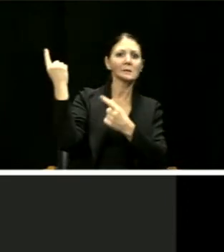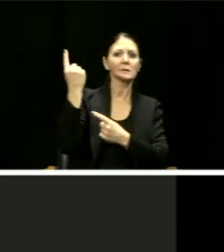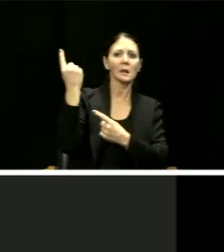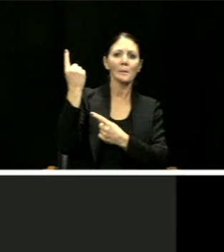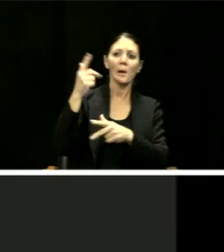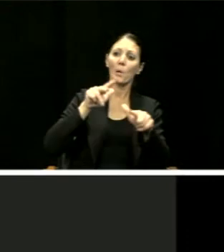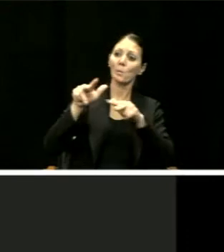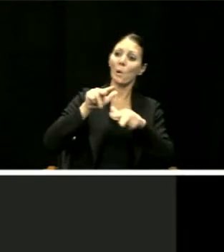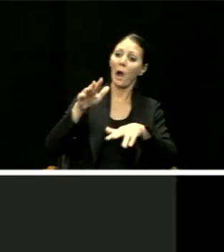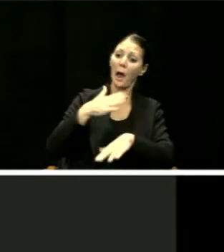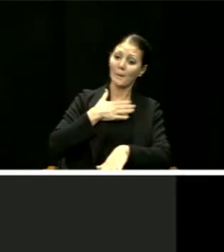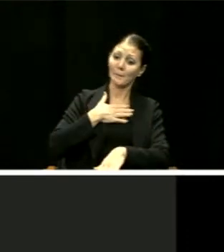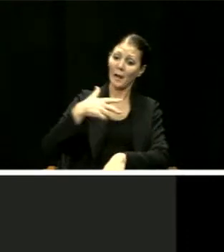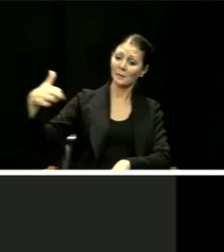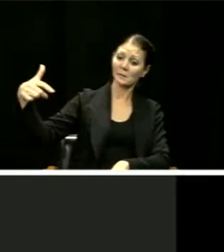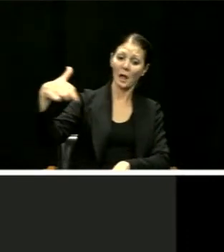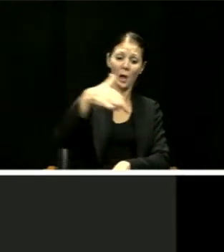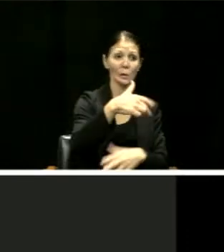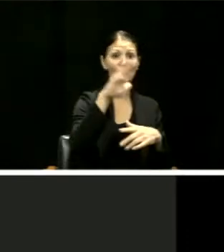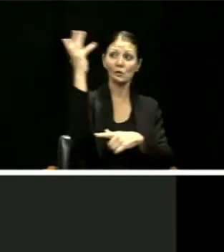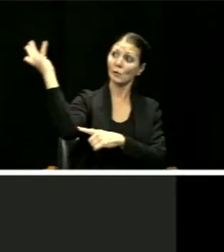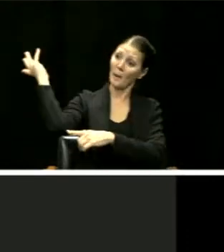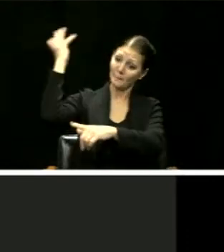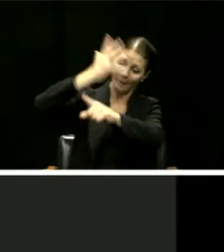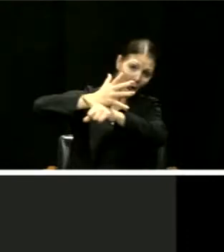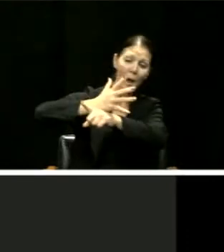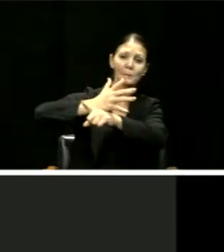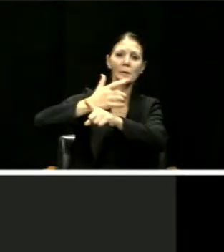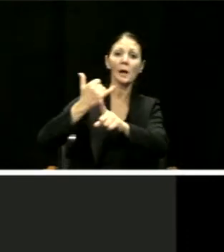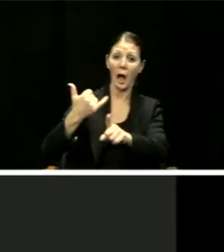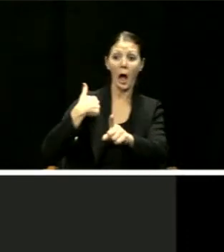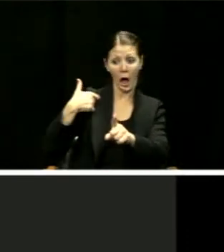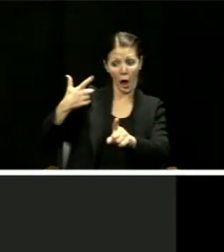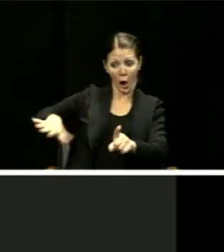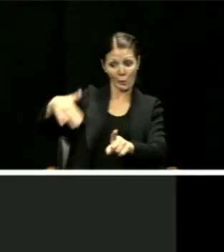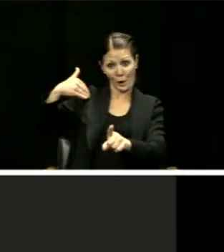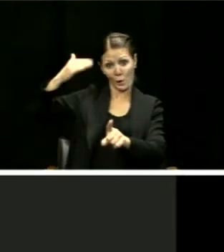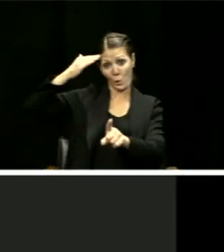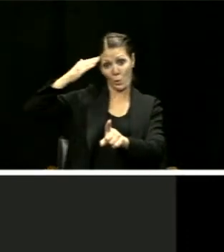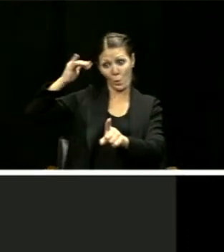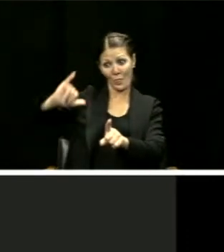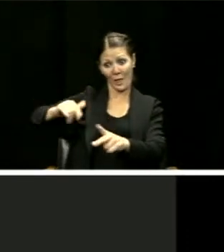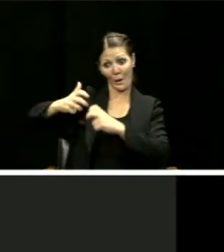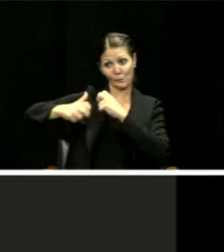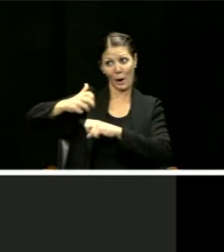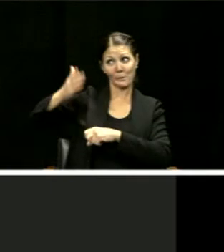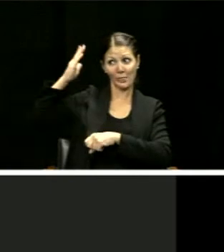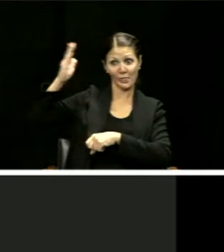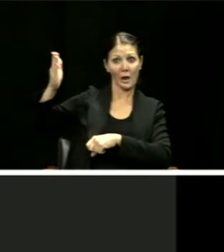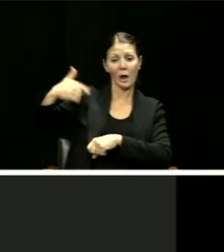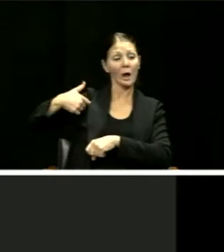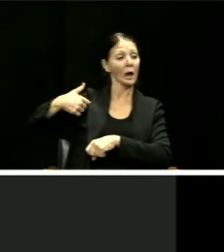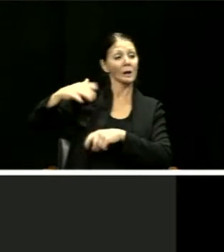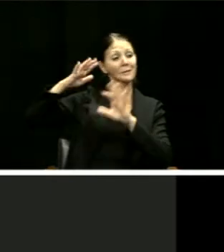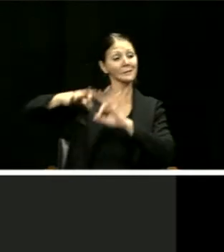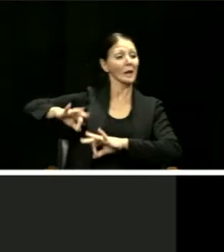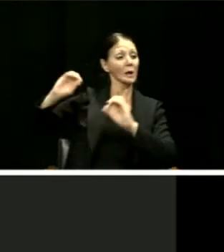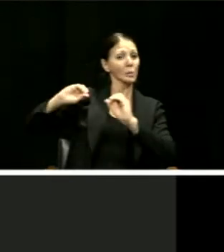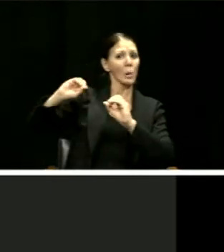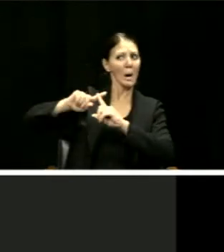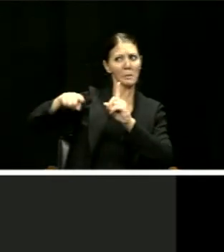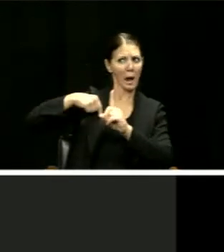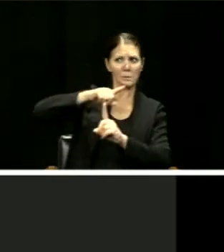walks on my sidewalk and gets hit by it, I'm aware of the problem. I didn't do anything to cause the